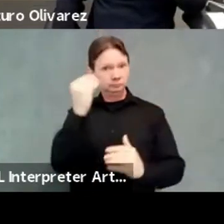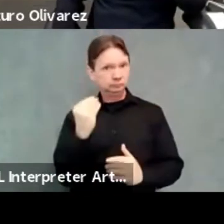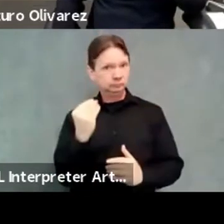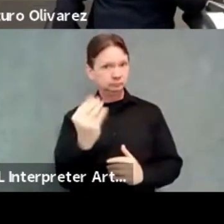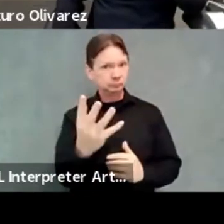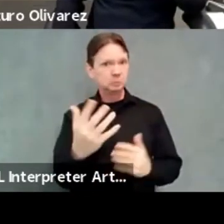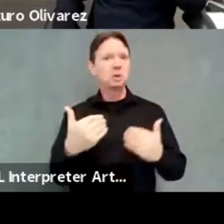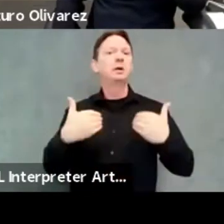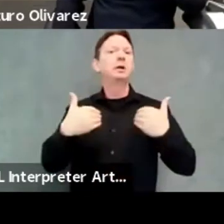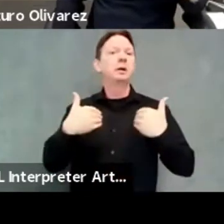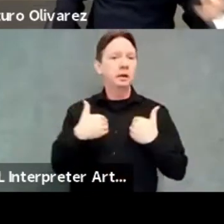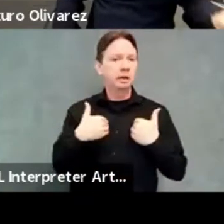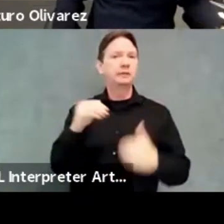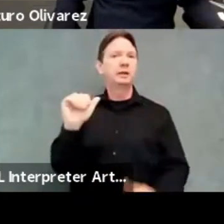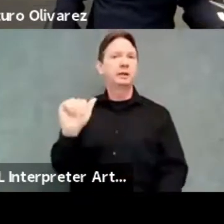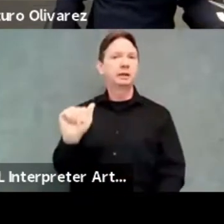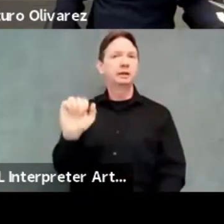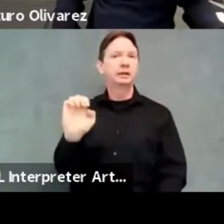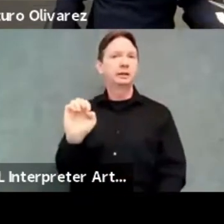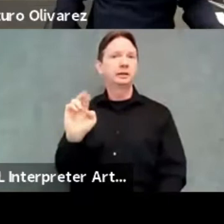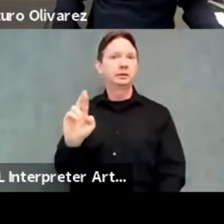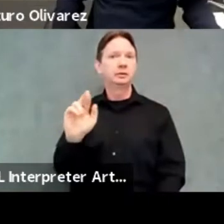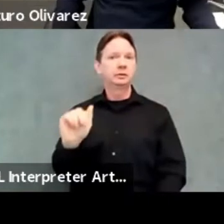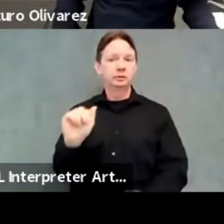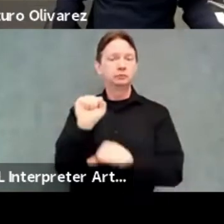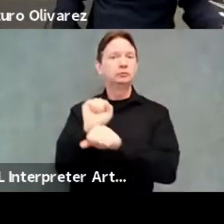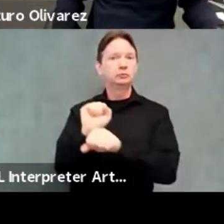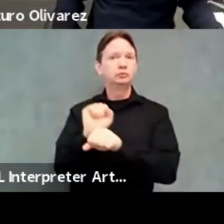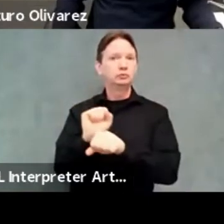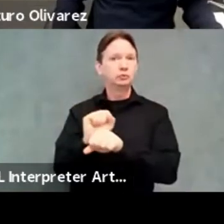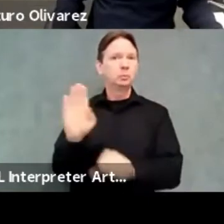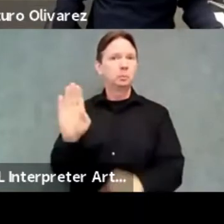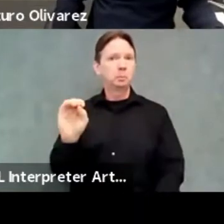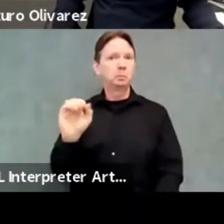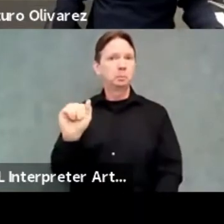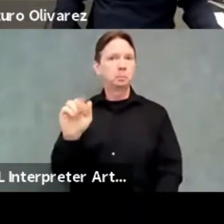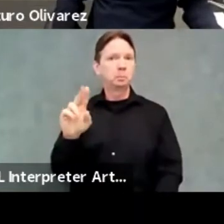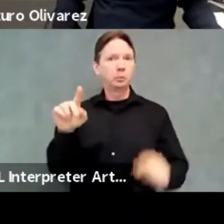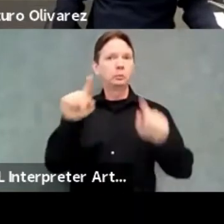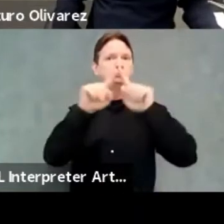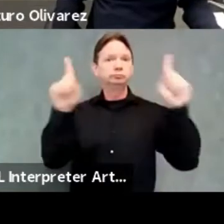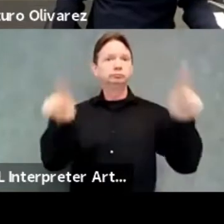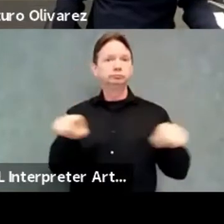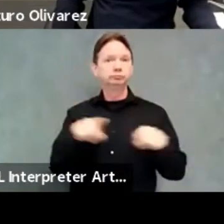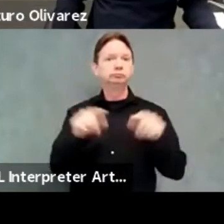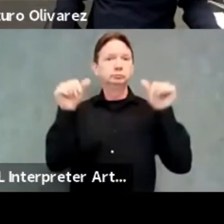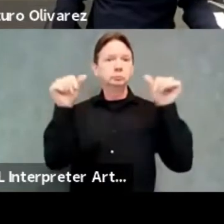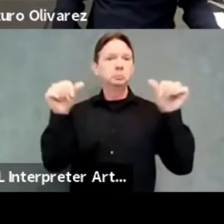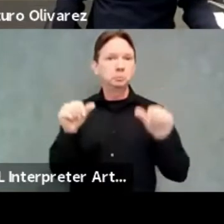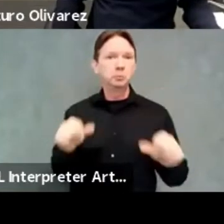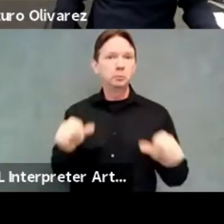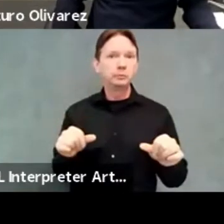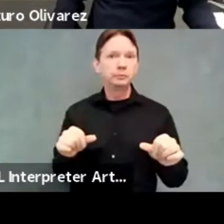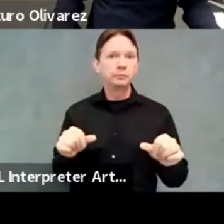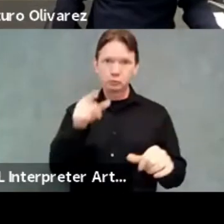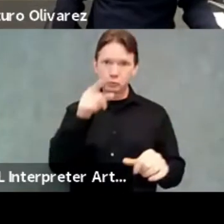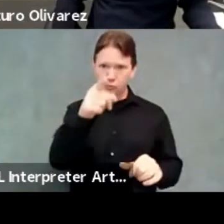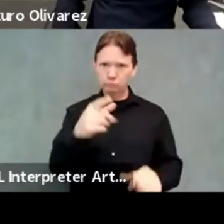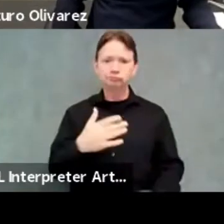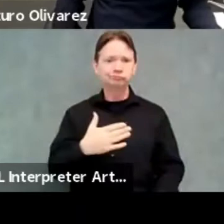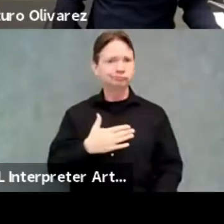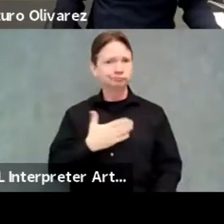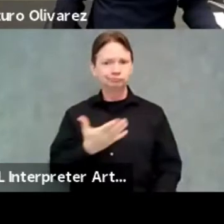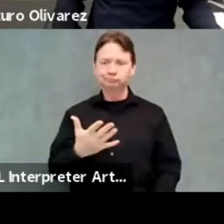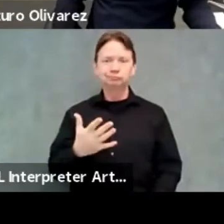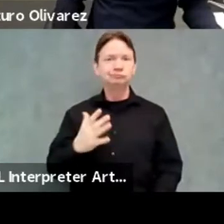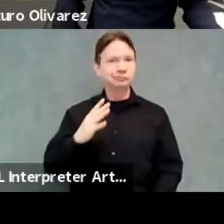send out information about jobs in your field that your members might be interested in. But you can also, if the individuals contact you